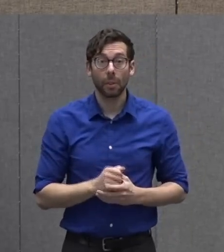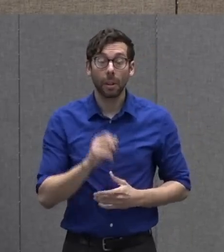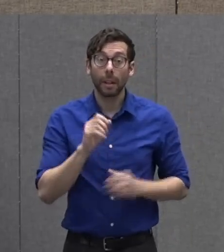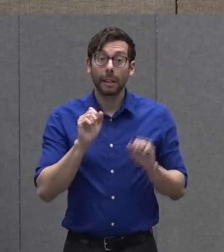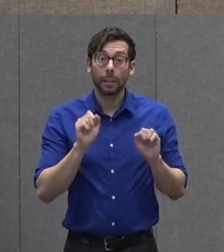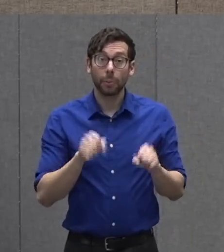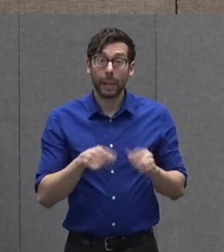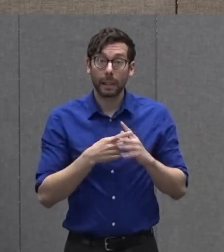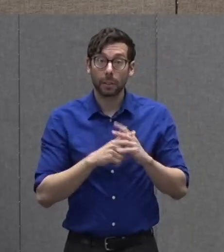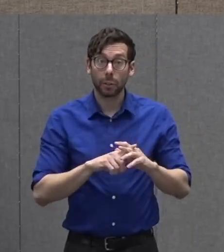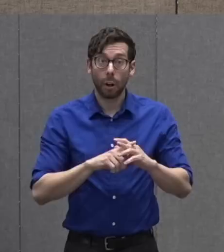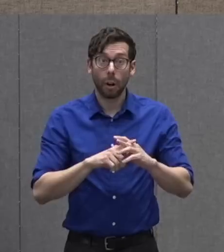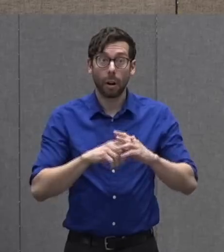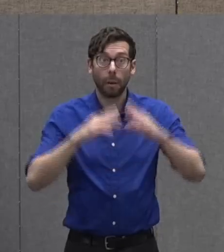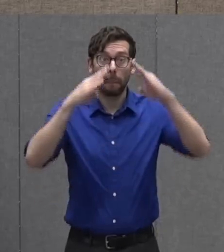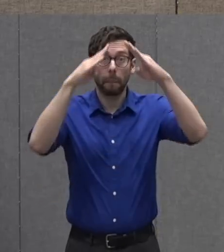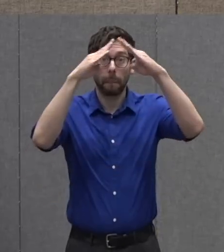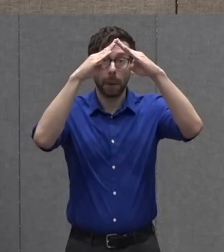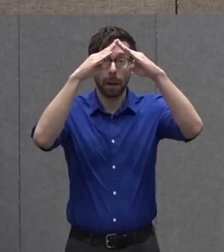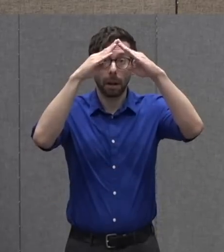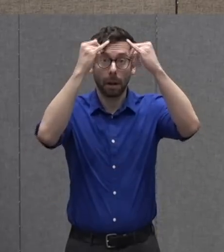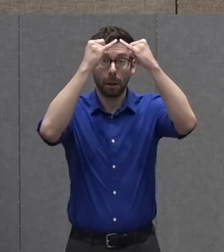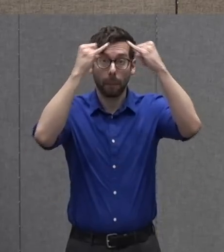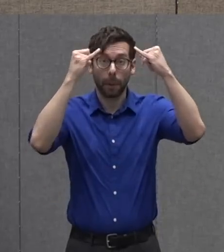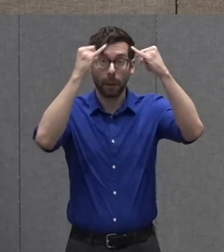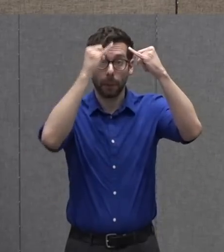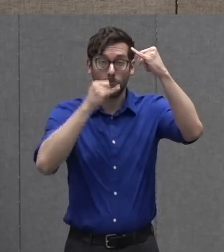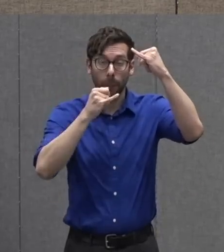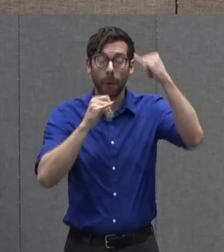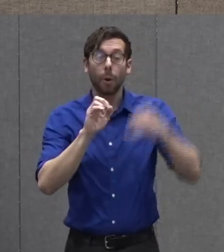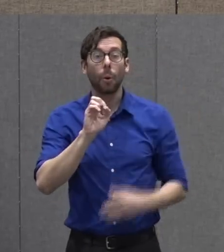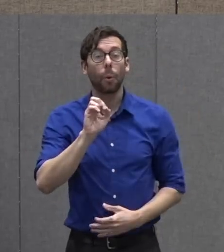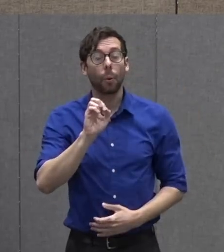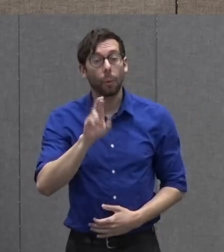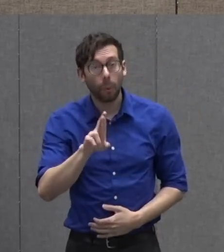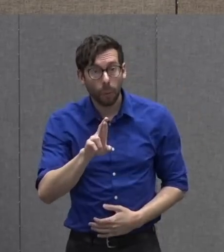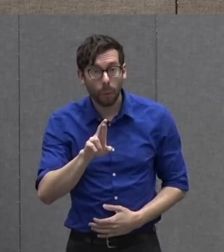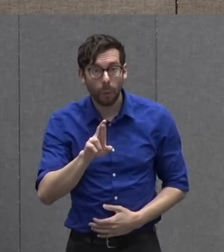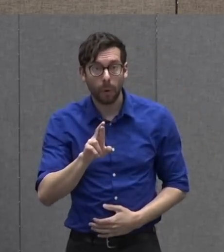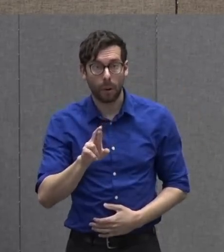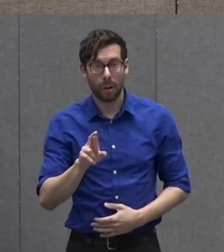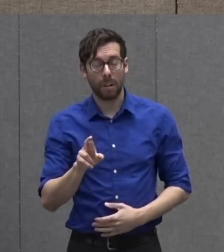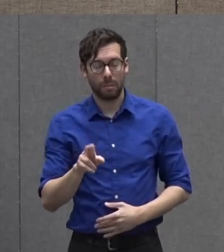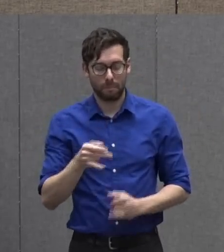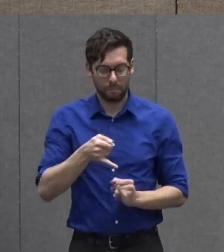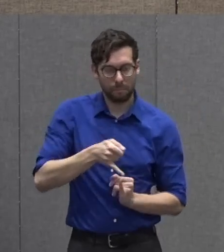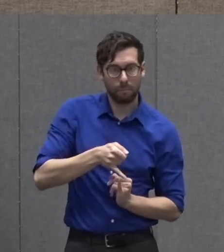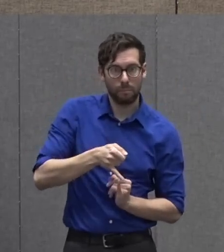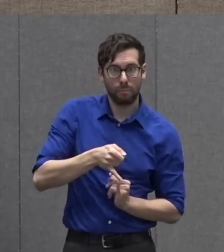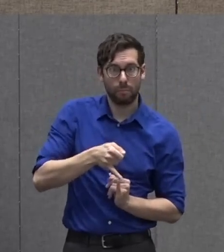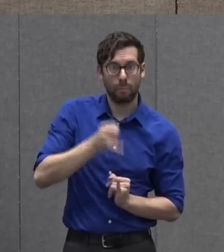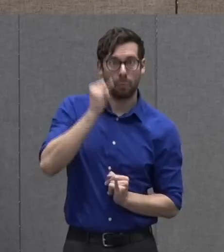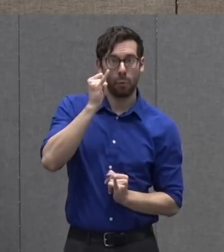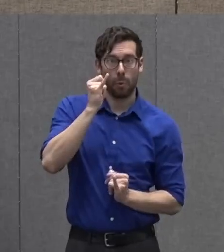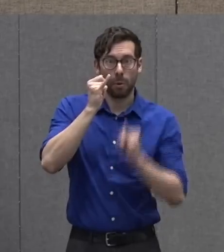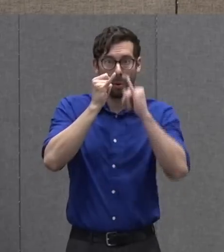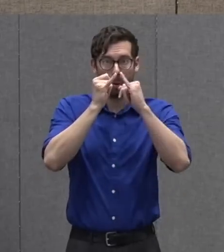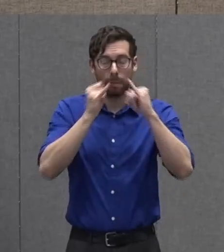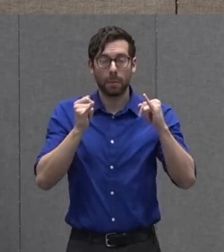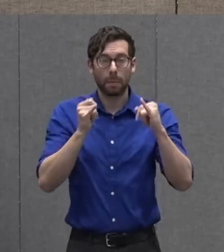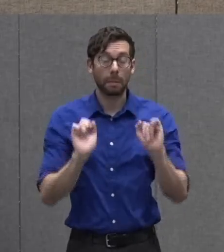bottom up. And then wherever we're putting our slant lines, two slant lines that